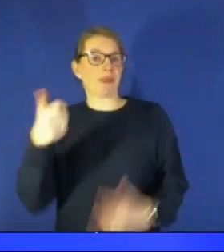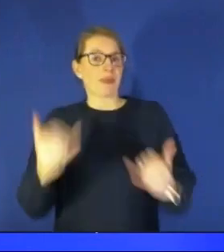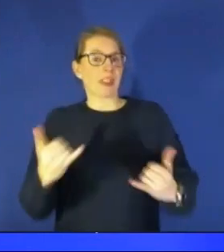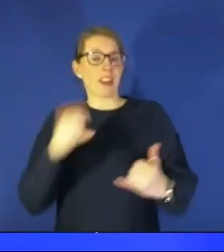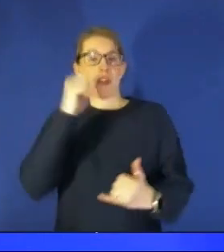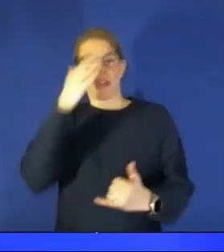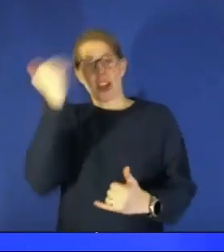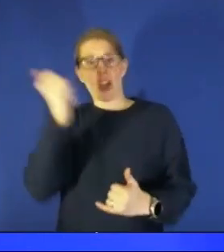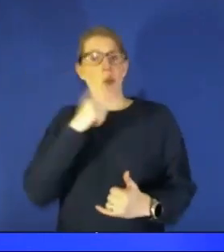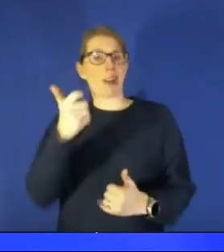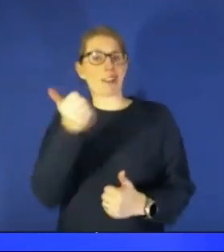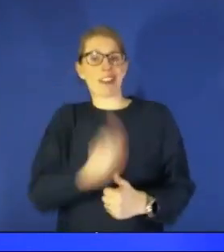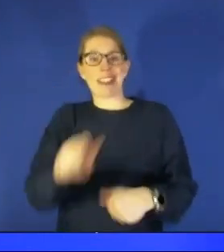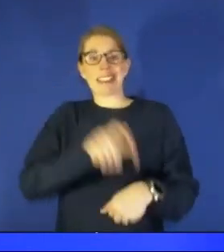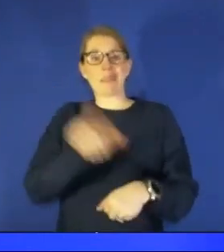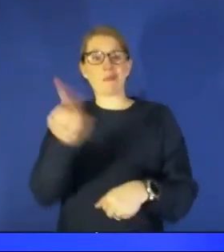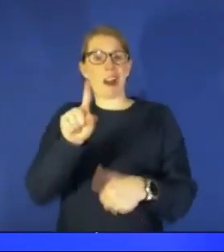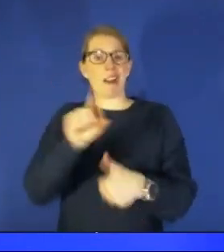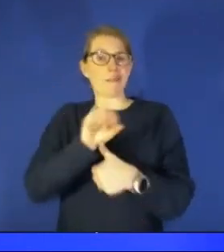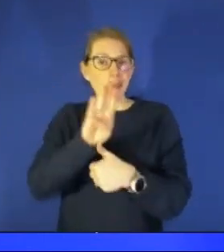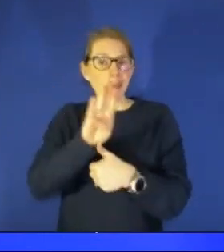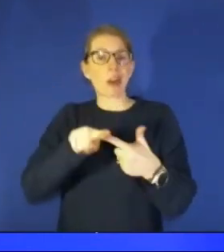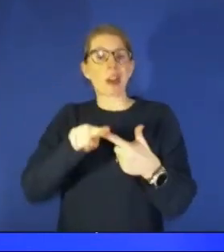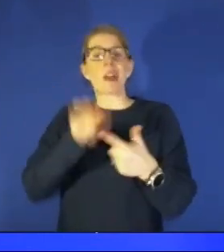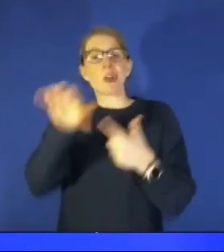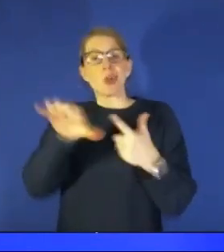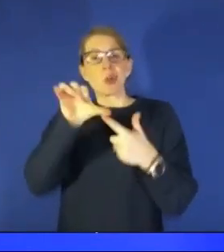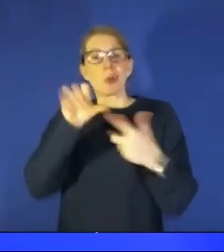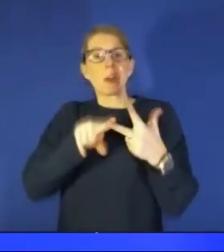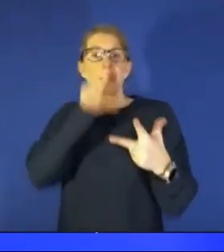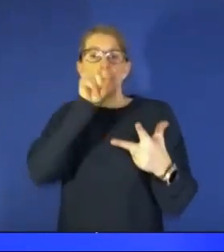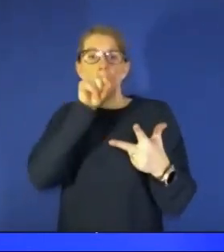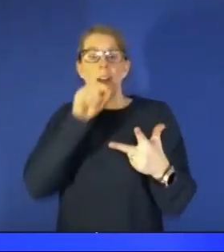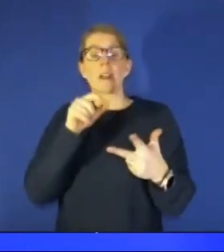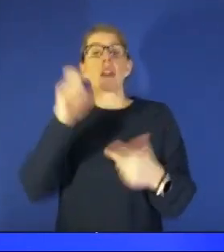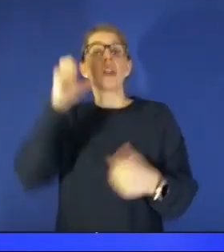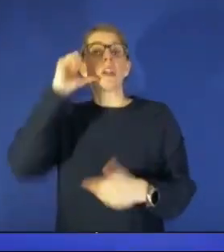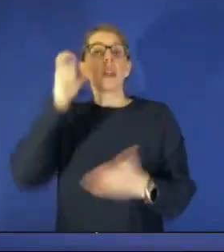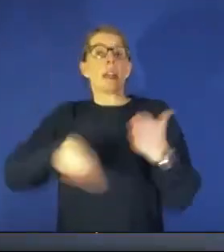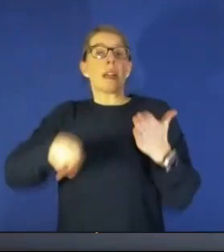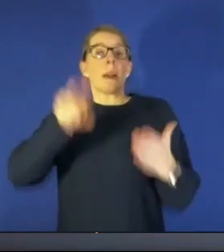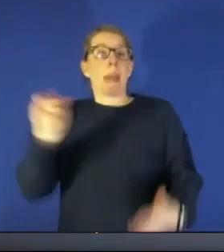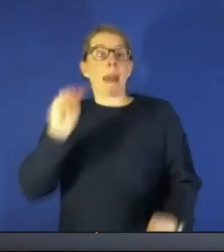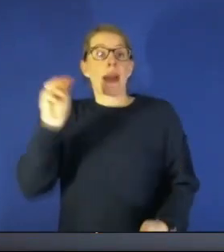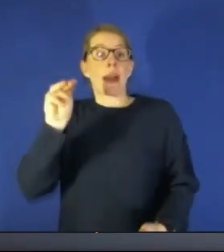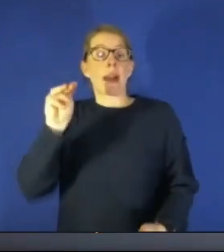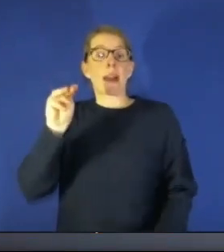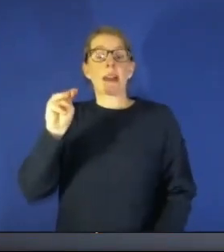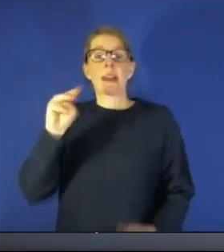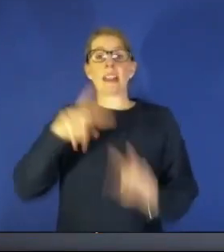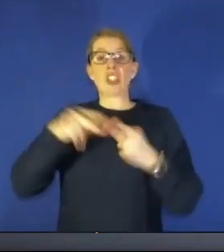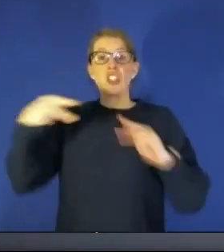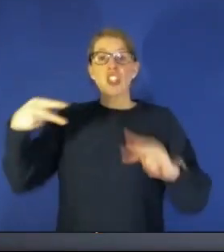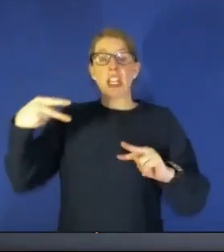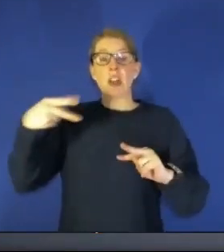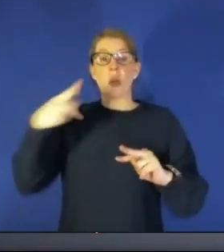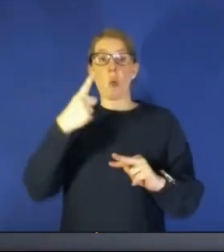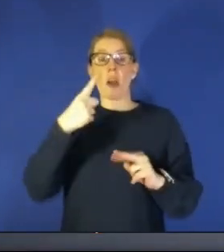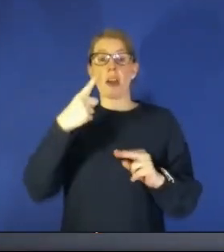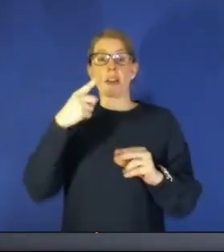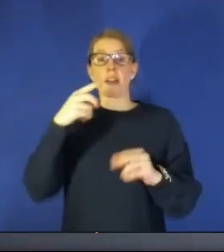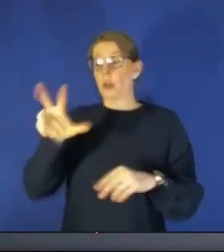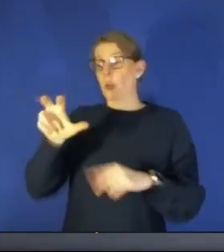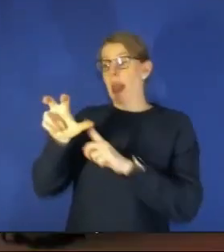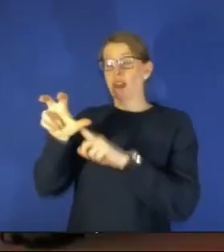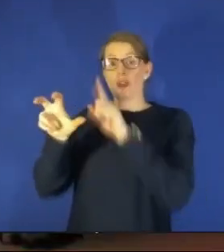show anytime by logging on to Facebook, YouTube, and now on Twitter. Coming up on Monday, it's a gene that 1 in every 300 of us